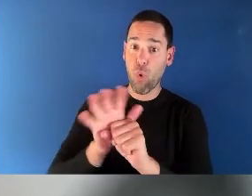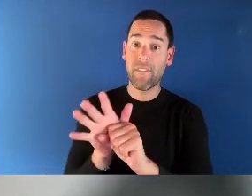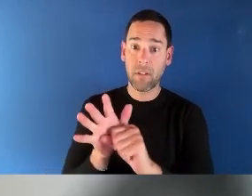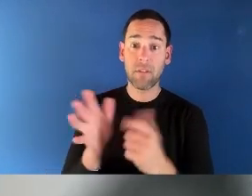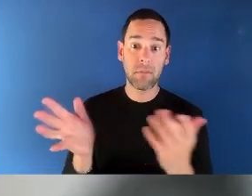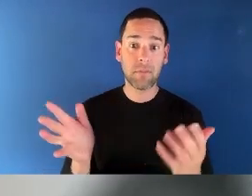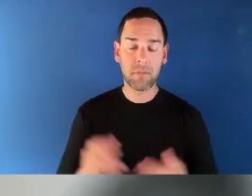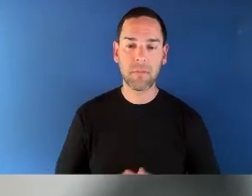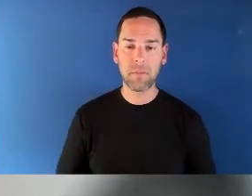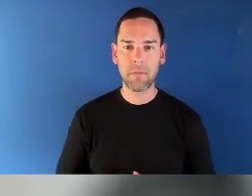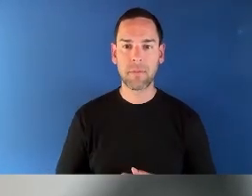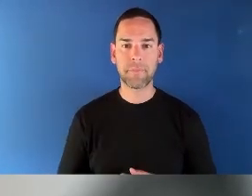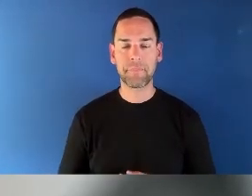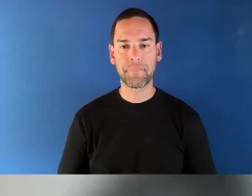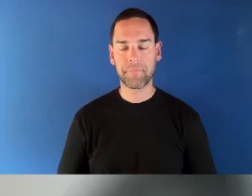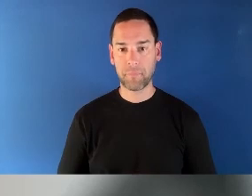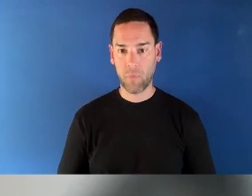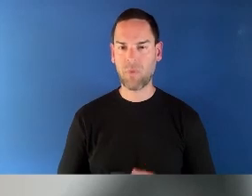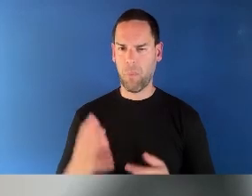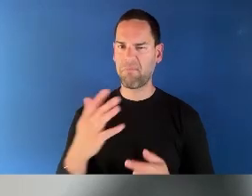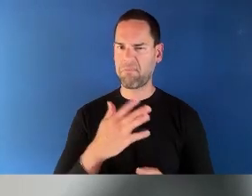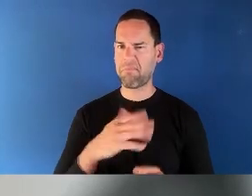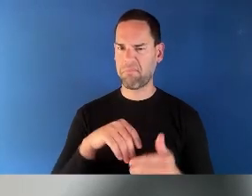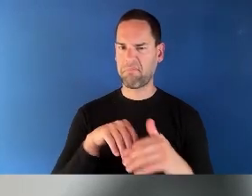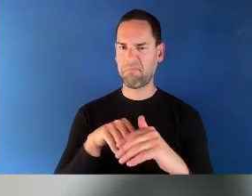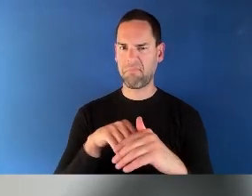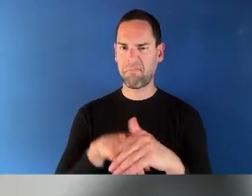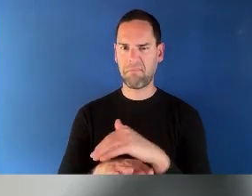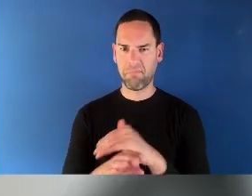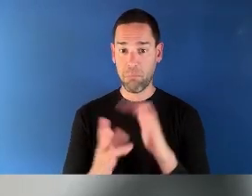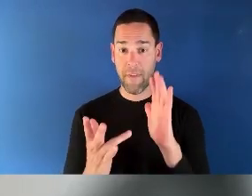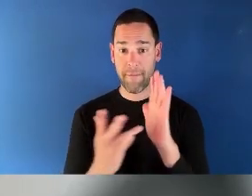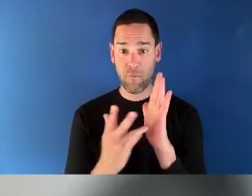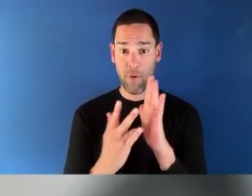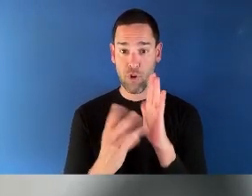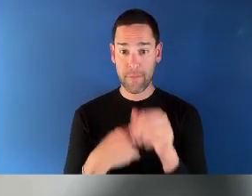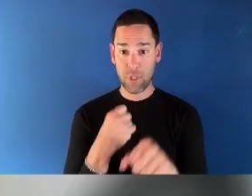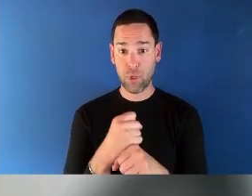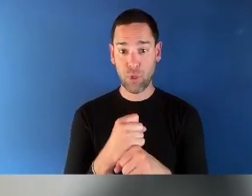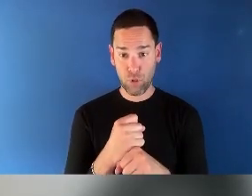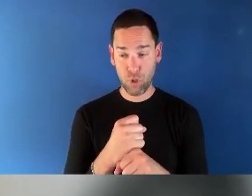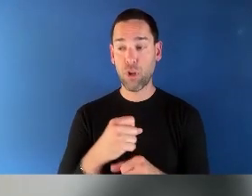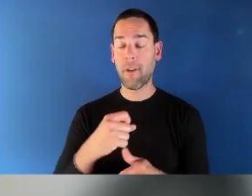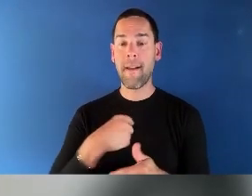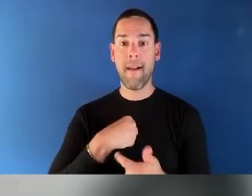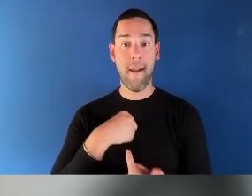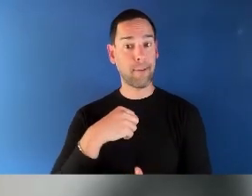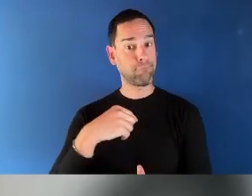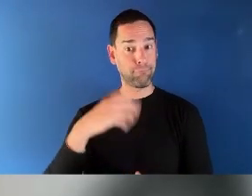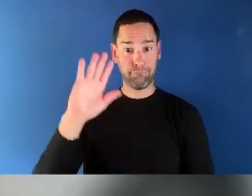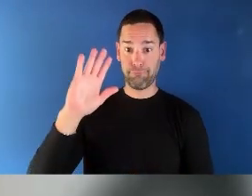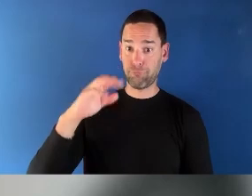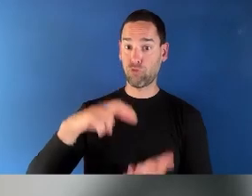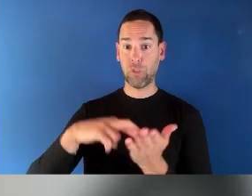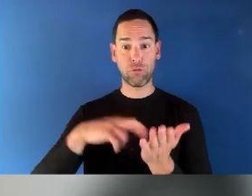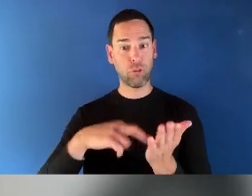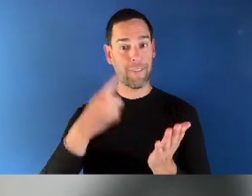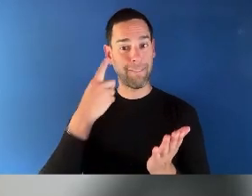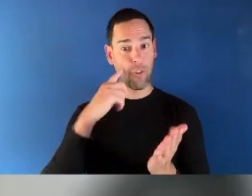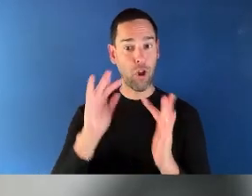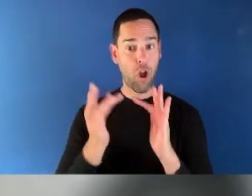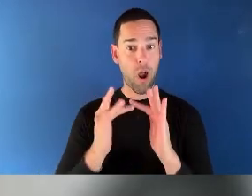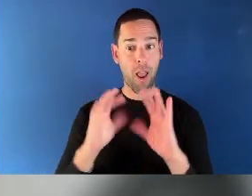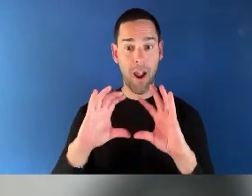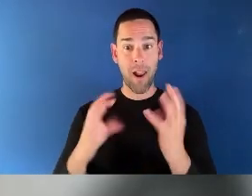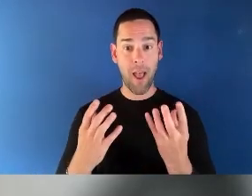And I read during my freshman year, I registered for an online class that I wanted to take for fun